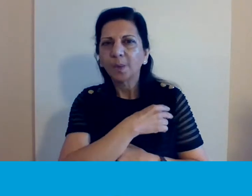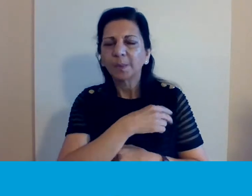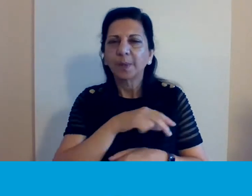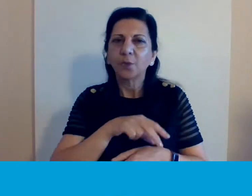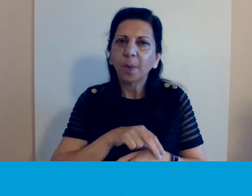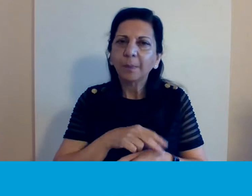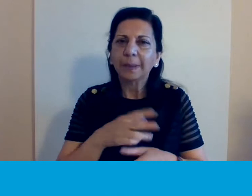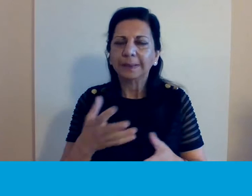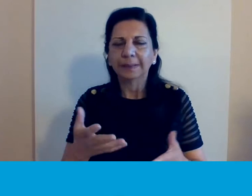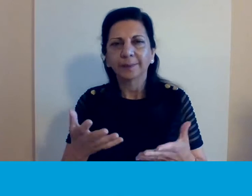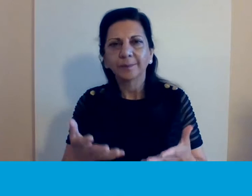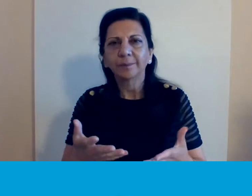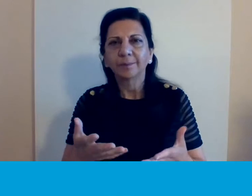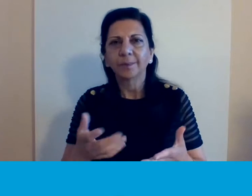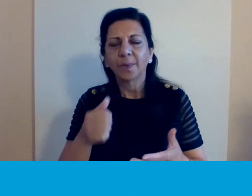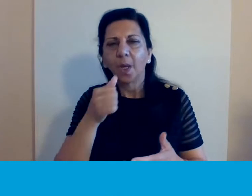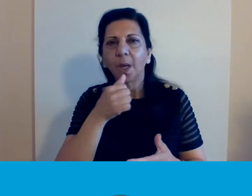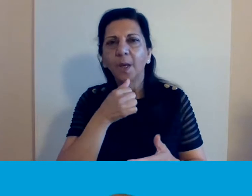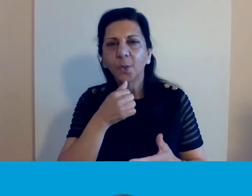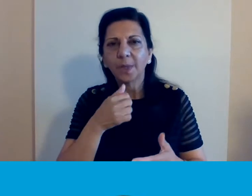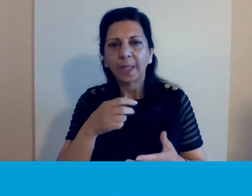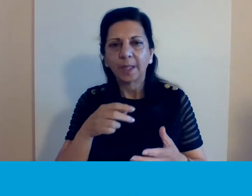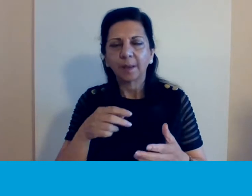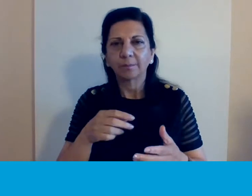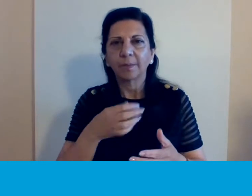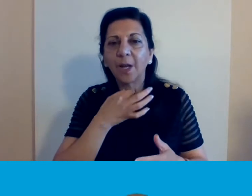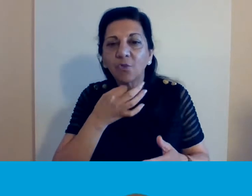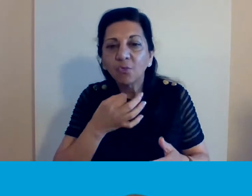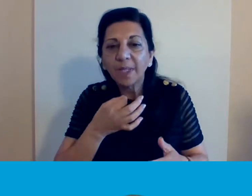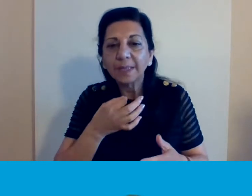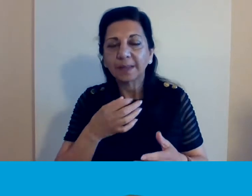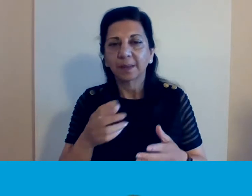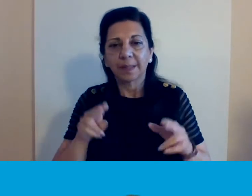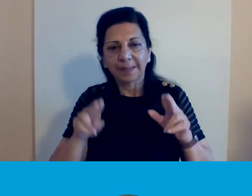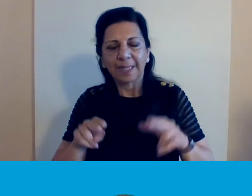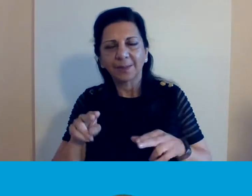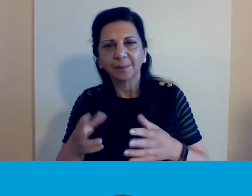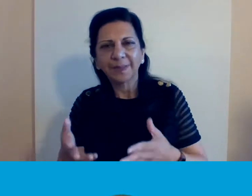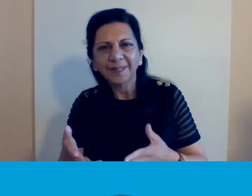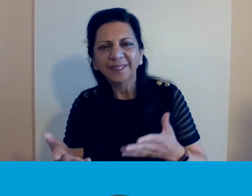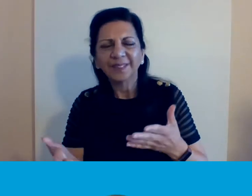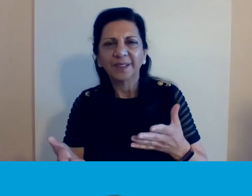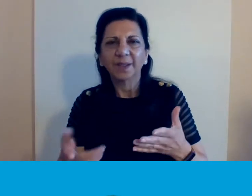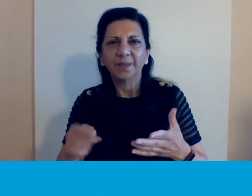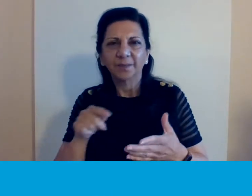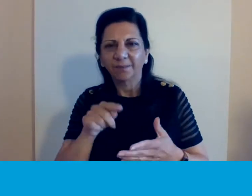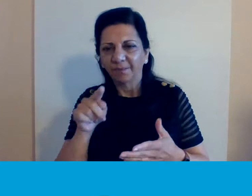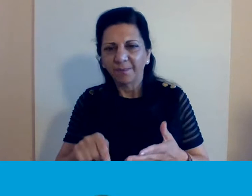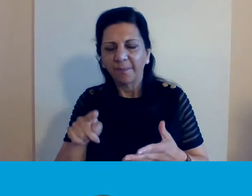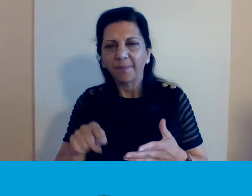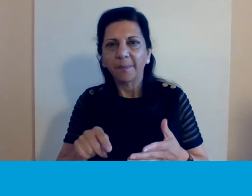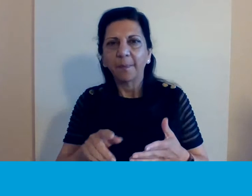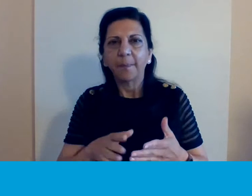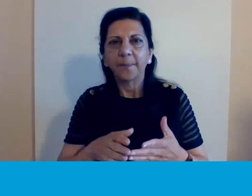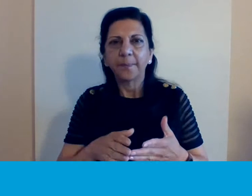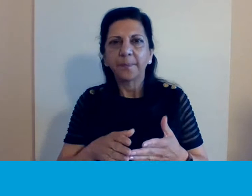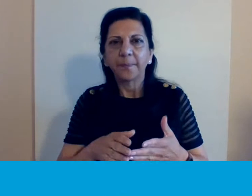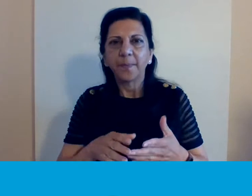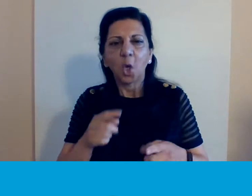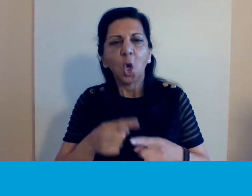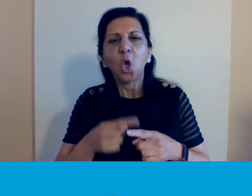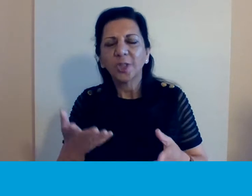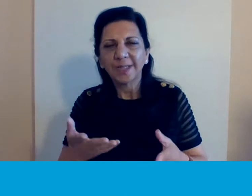at who is the most clinically urgent, both from a clinical deterioration in their condition,